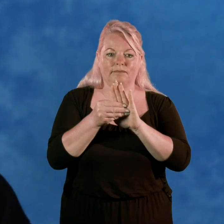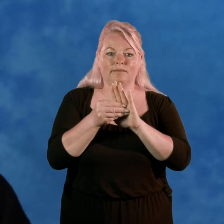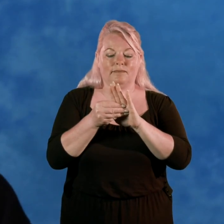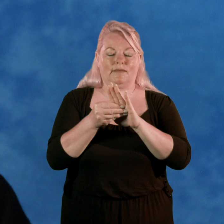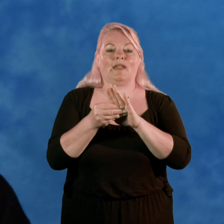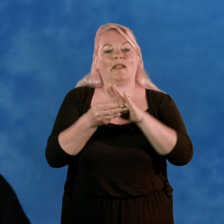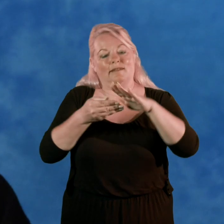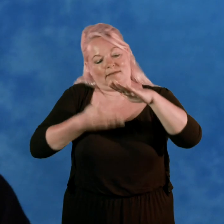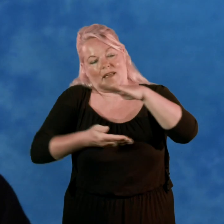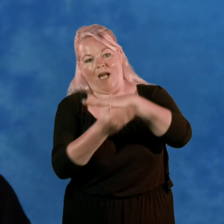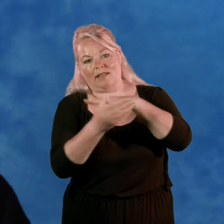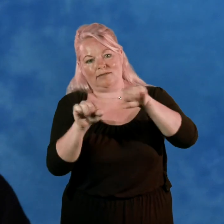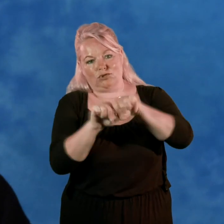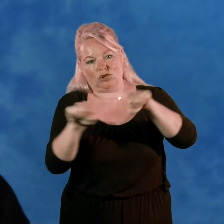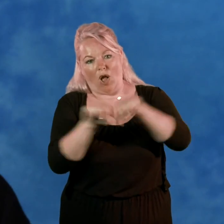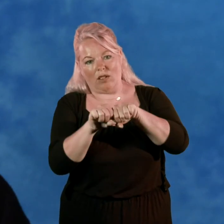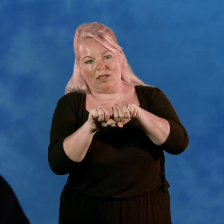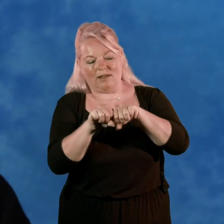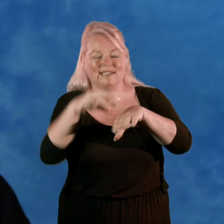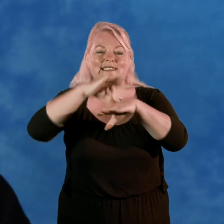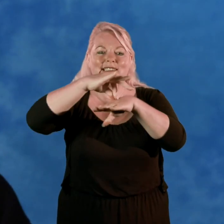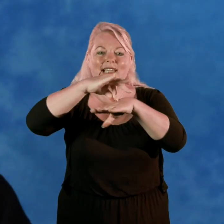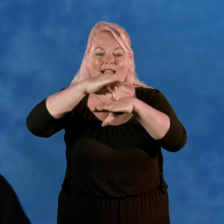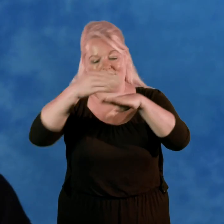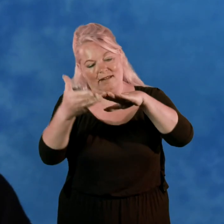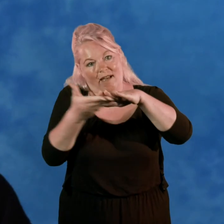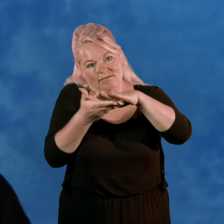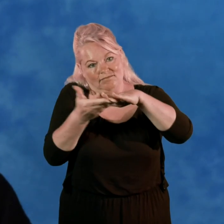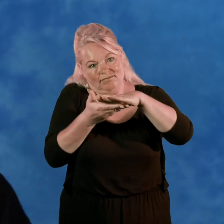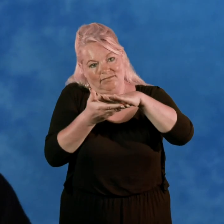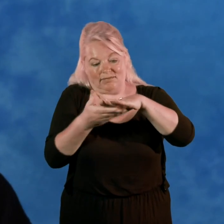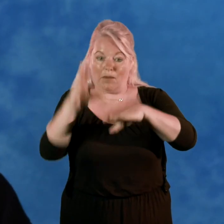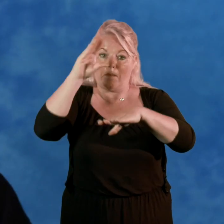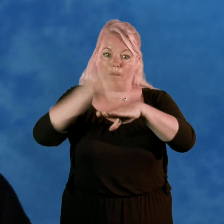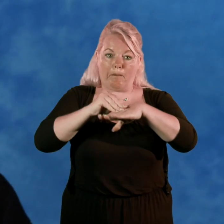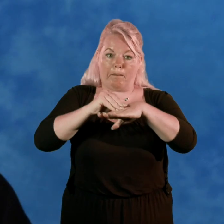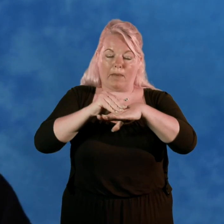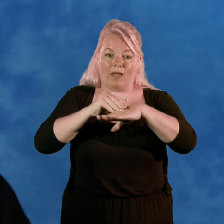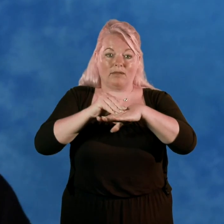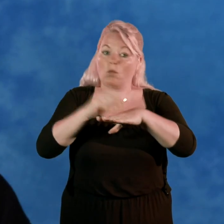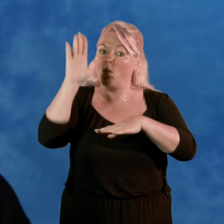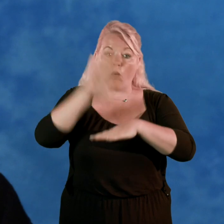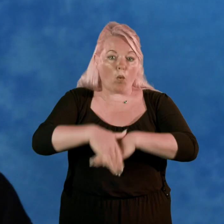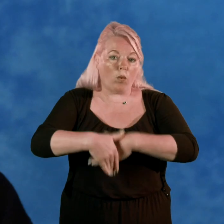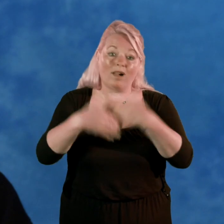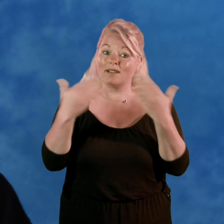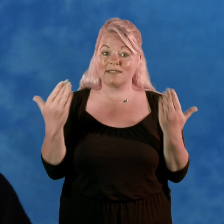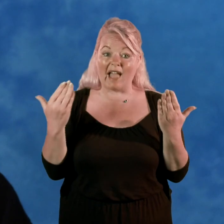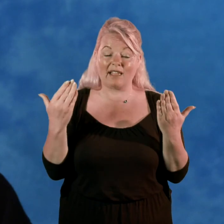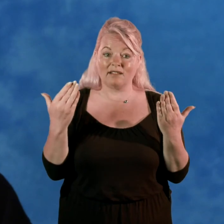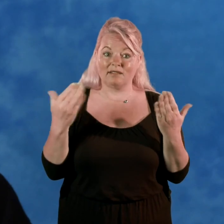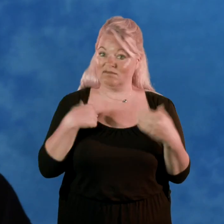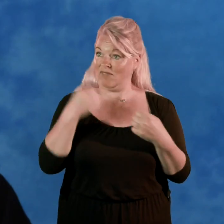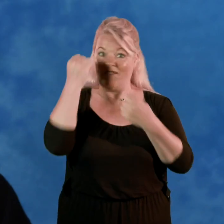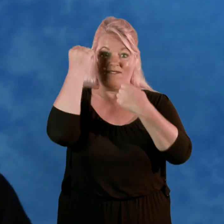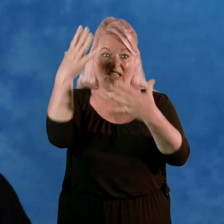inside the beneath the skull, not beneath the skull, under the skin. And it sits there for the rest of the day. I